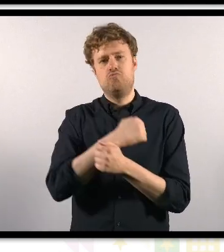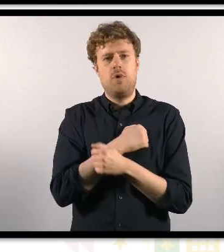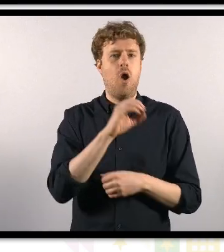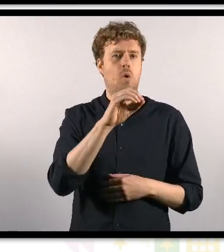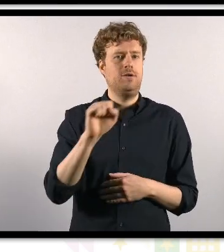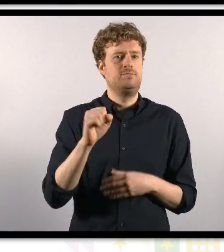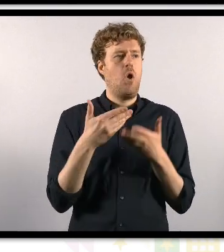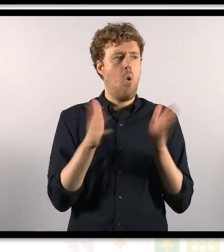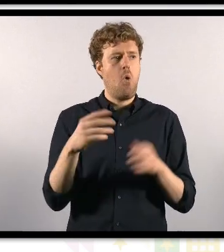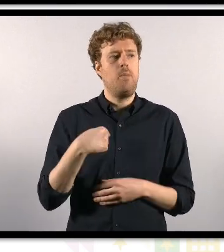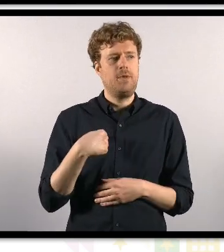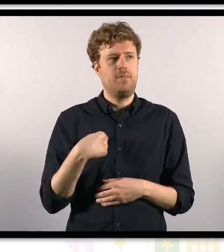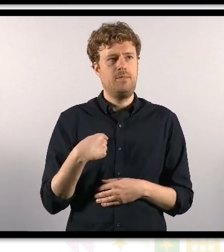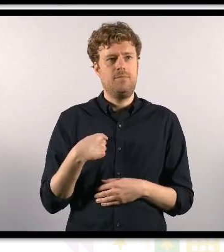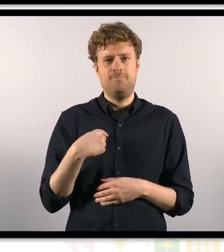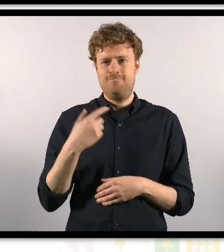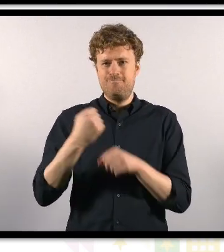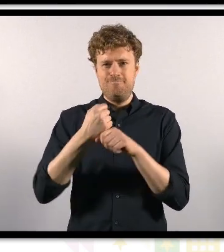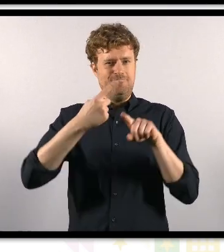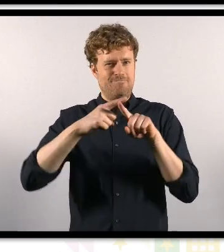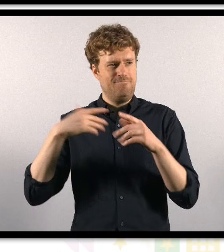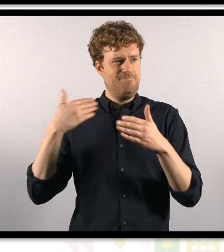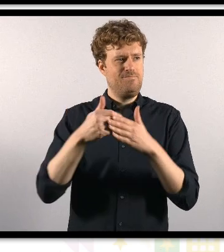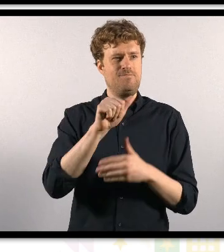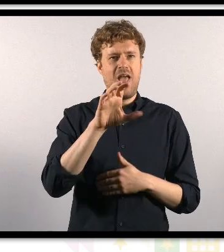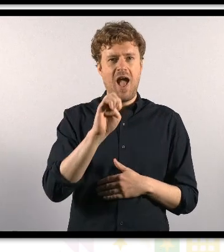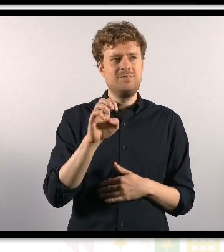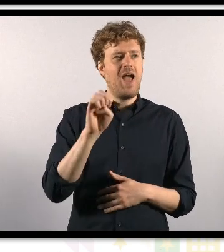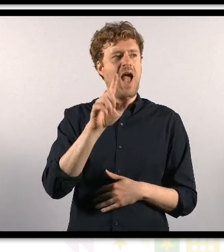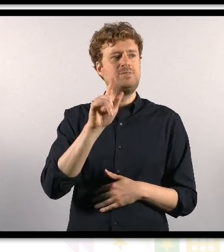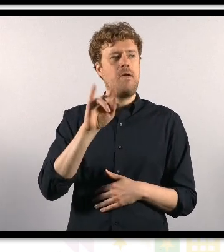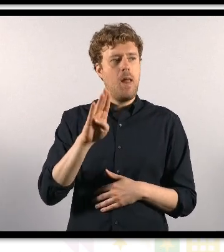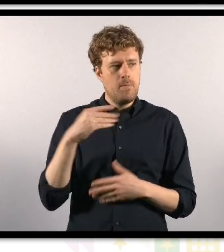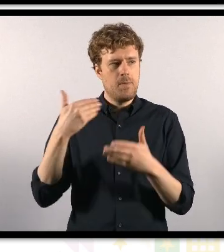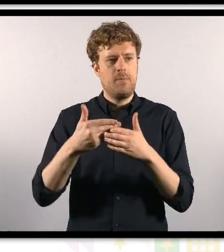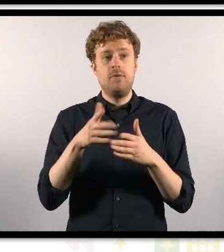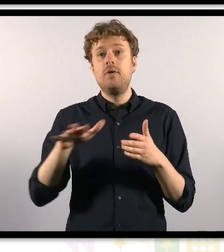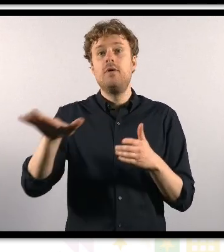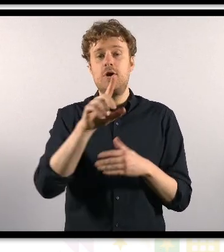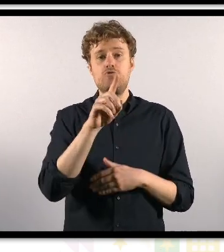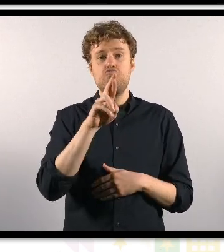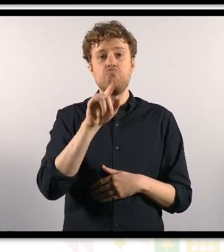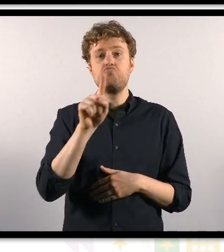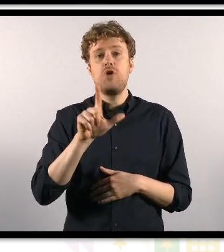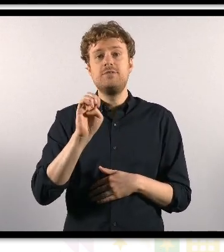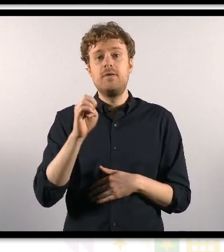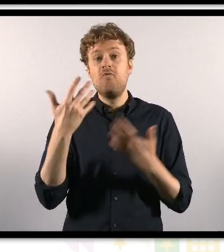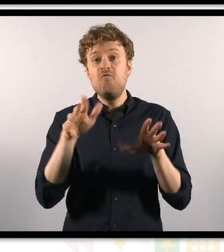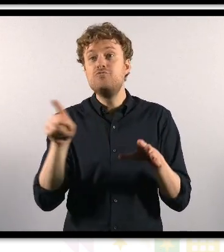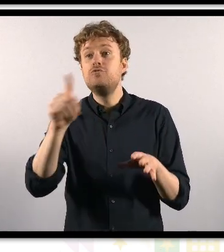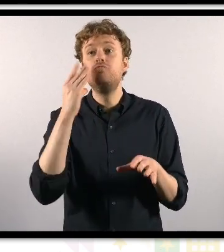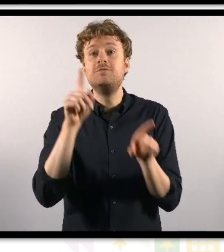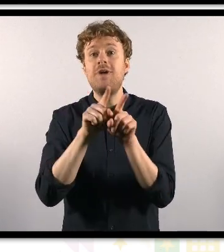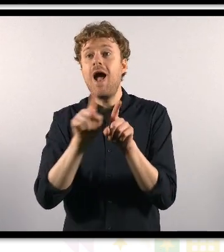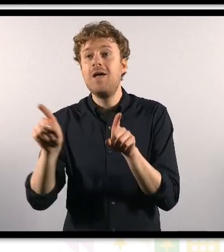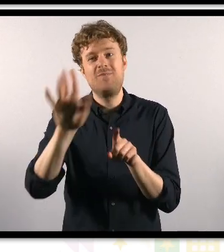Let's start off by saying that observability is intense. Out of the 13 years at eBay, 10 of them I've spent